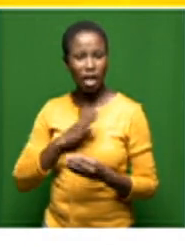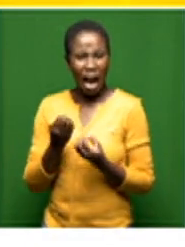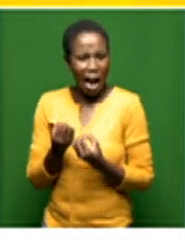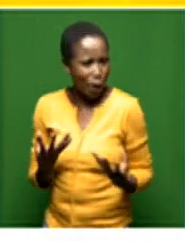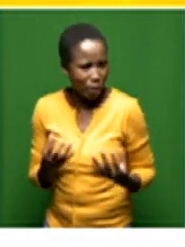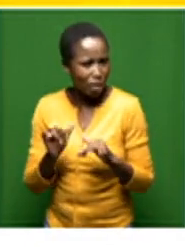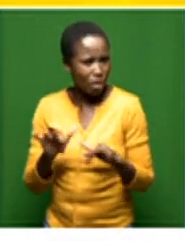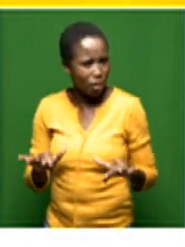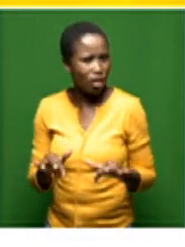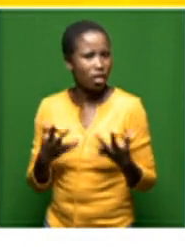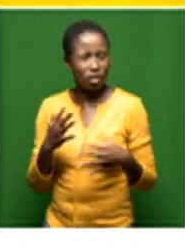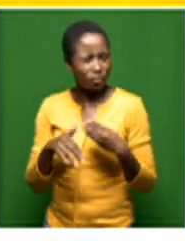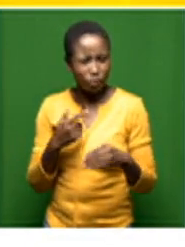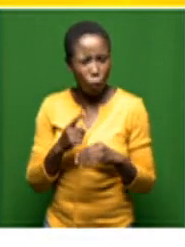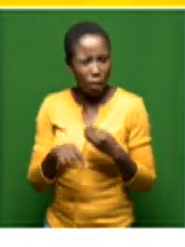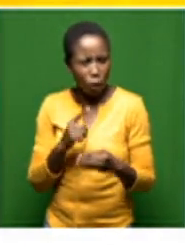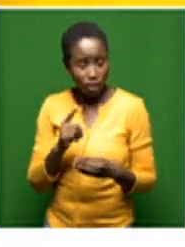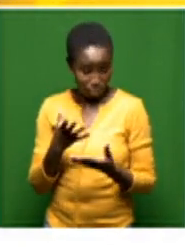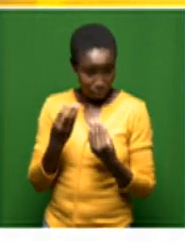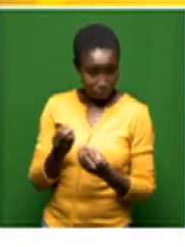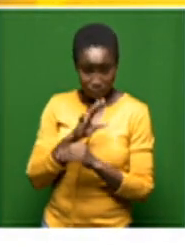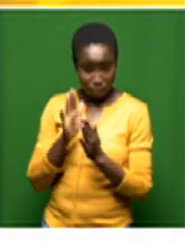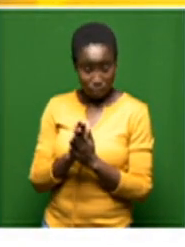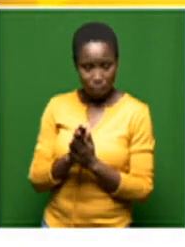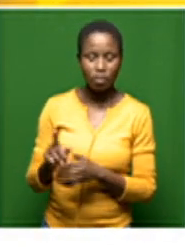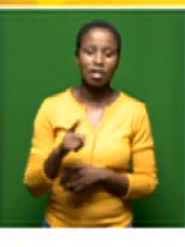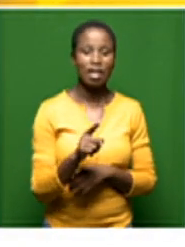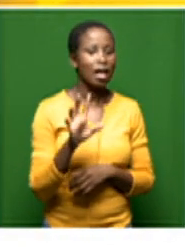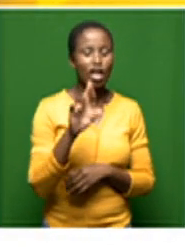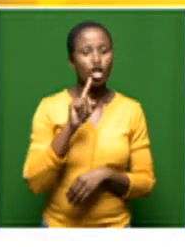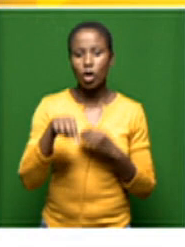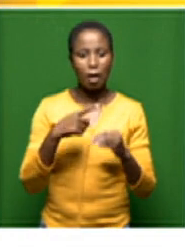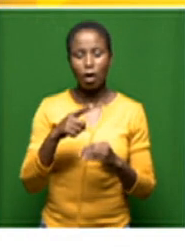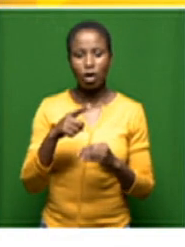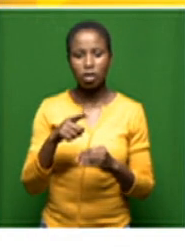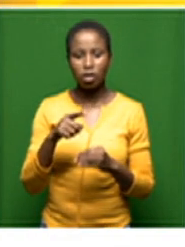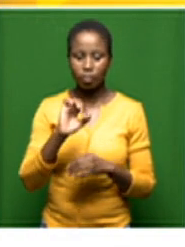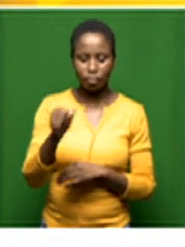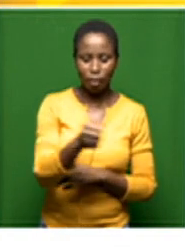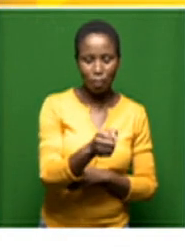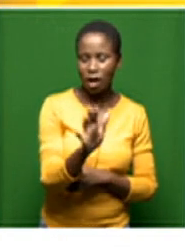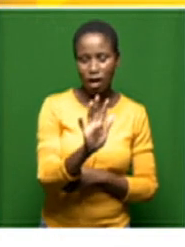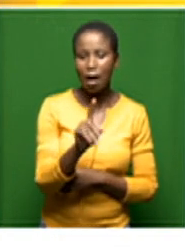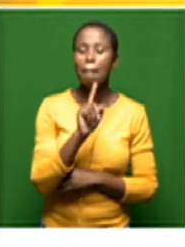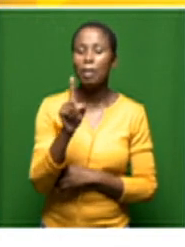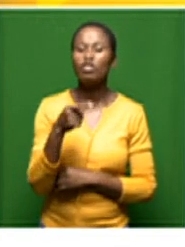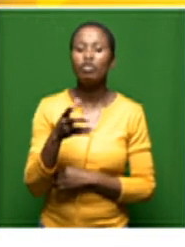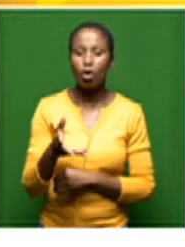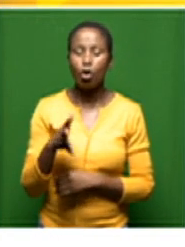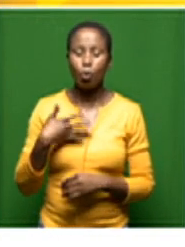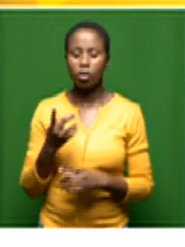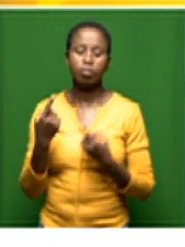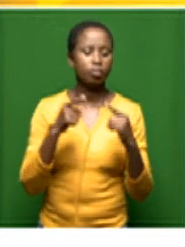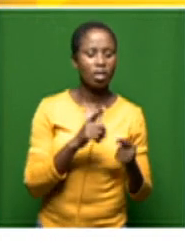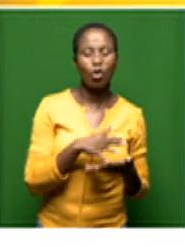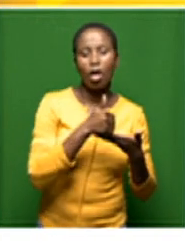mission? Any updates on it? It is not a deployment, as you pointed out. It is just to assist South Africans who are there. Okay.